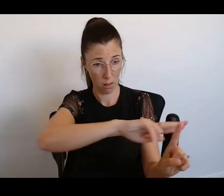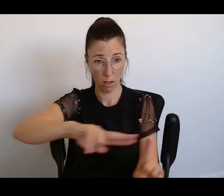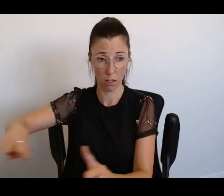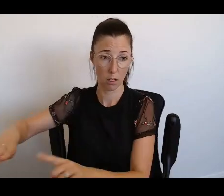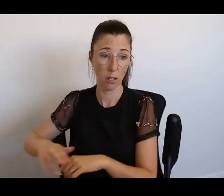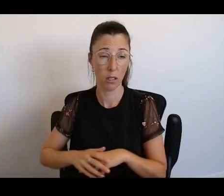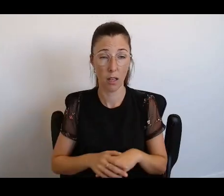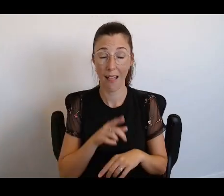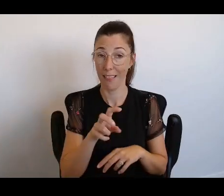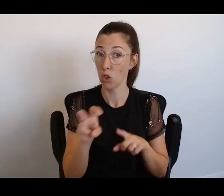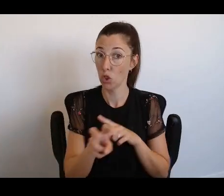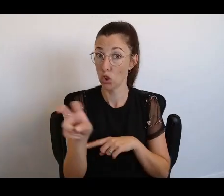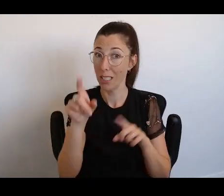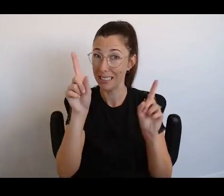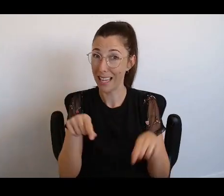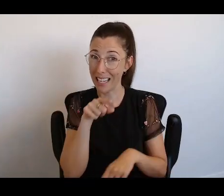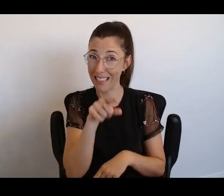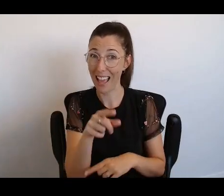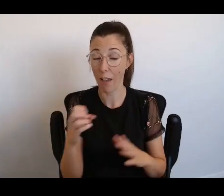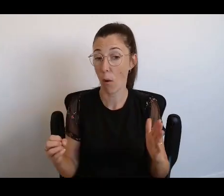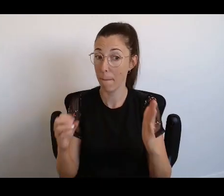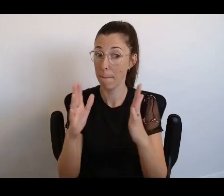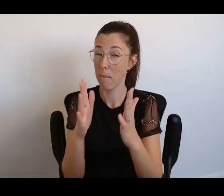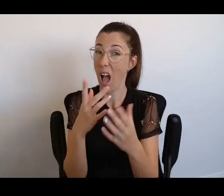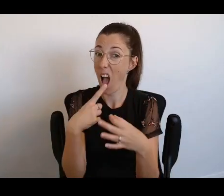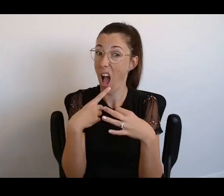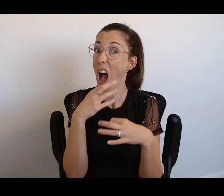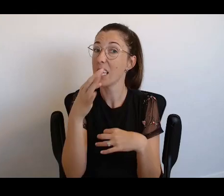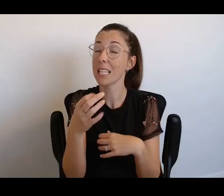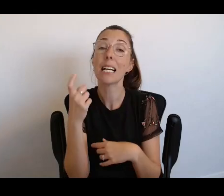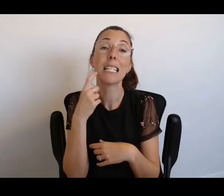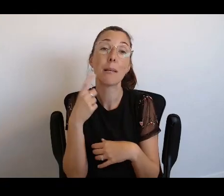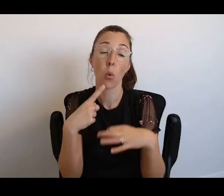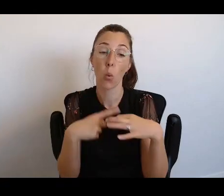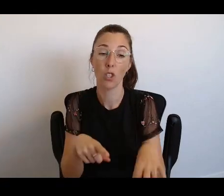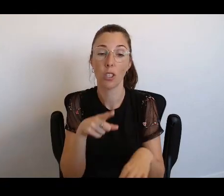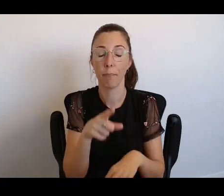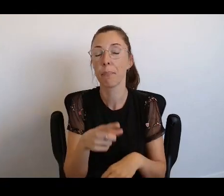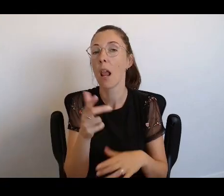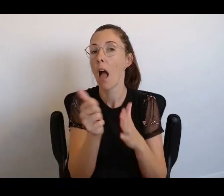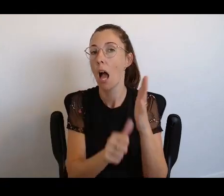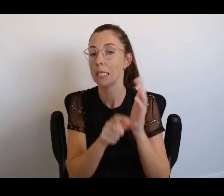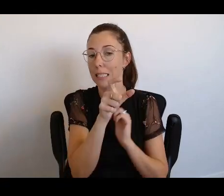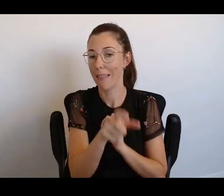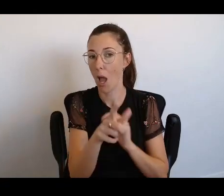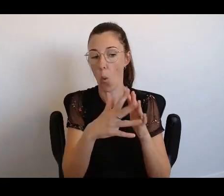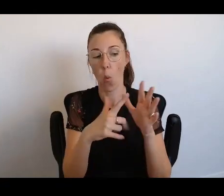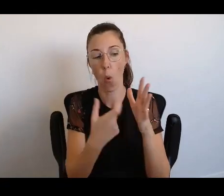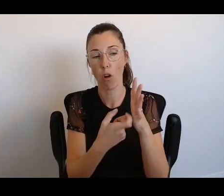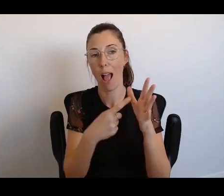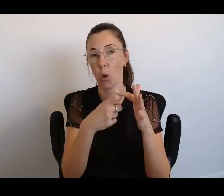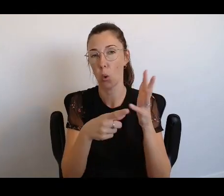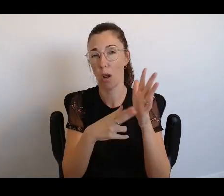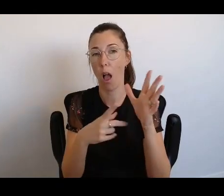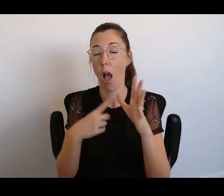very simple yet poignant question. So the artists of Warrakoona have a long artistic history of expression, and